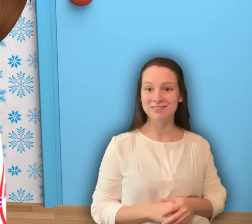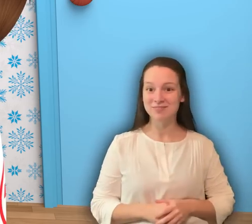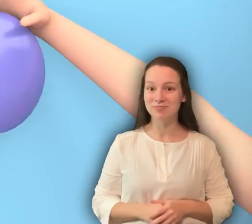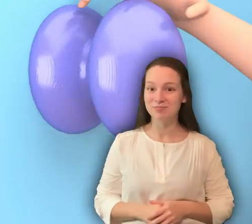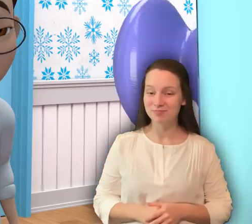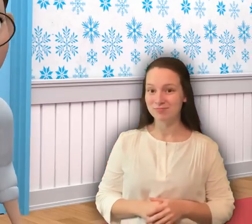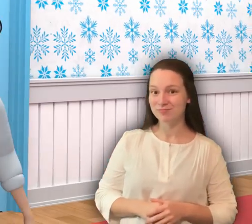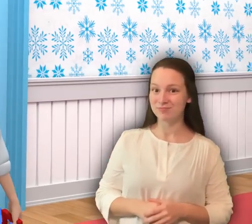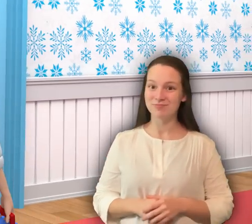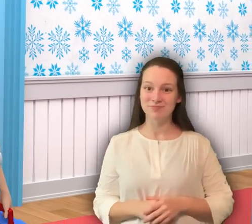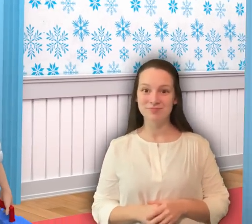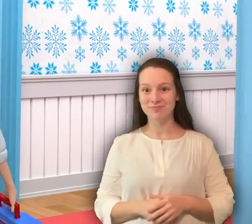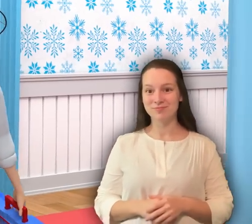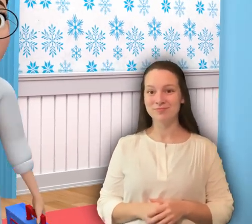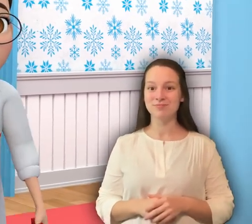attack